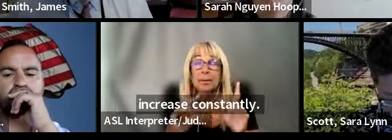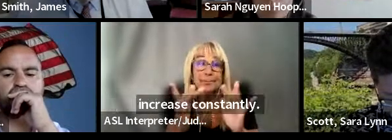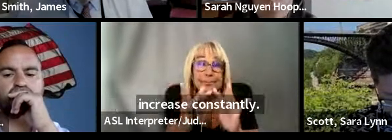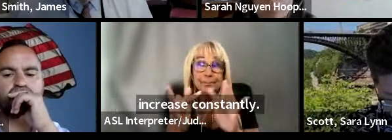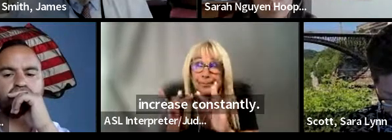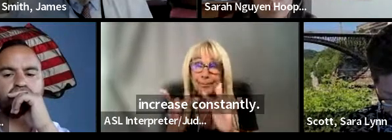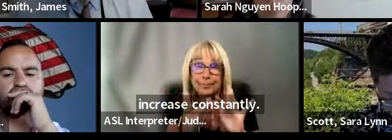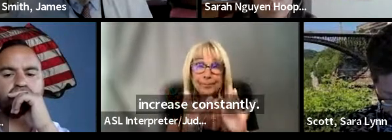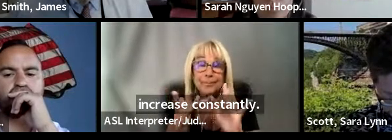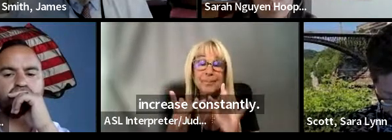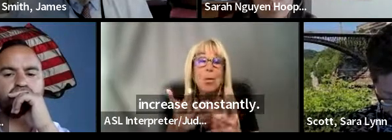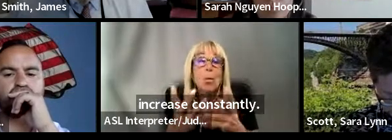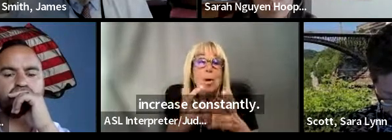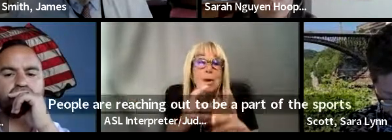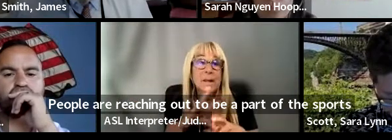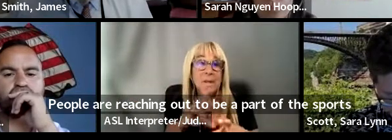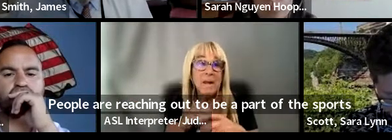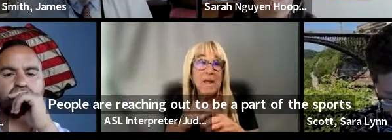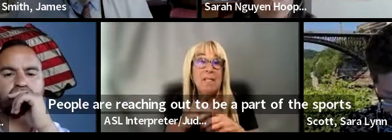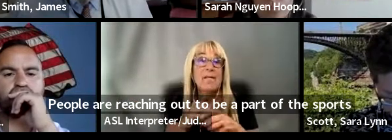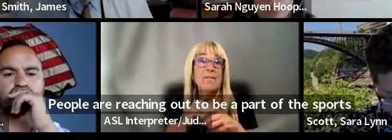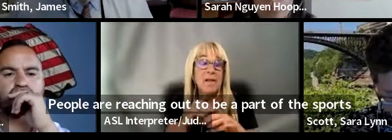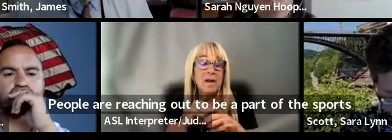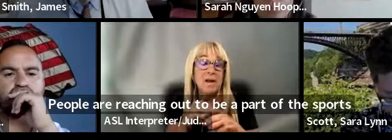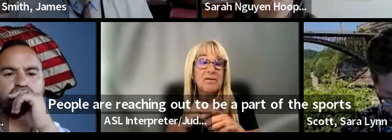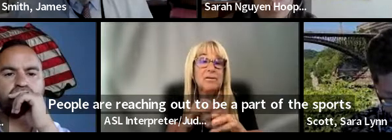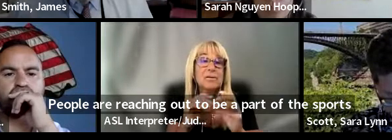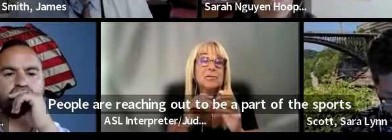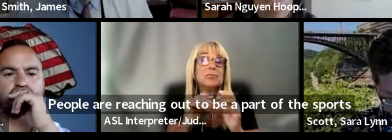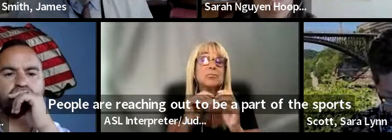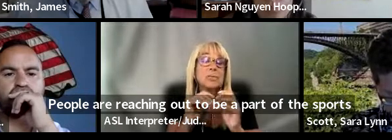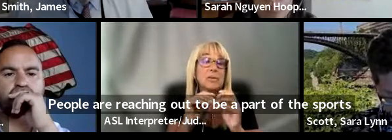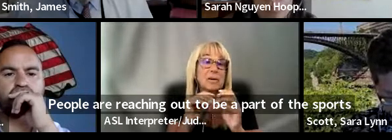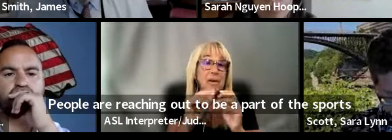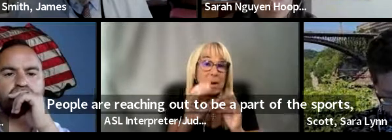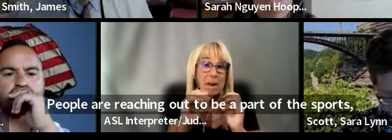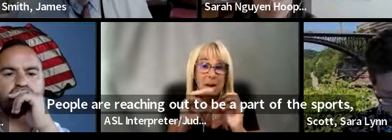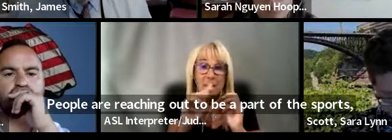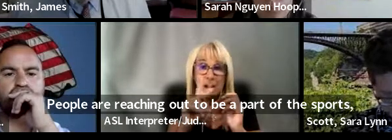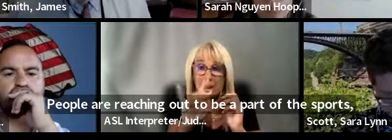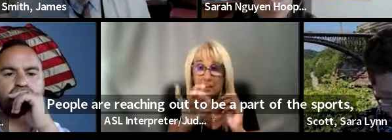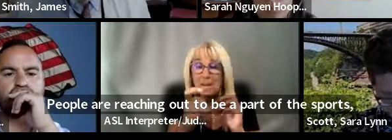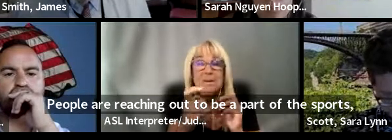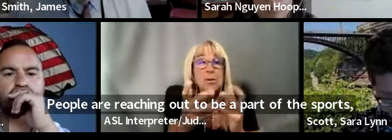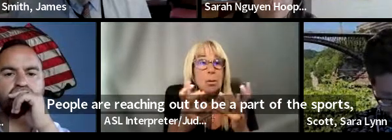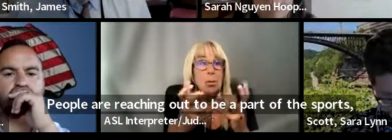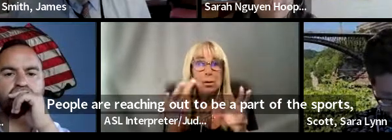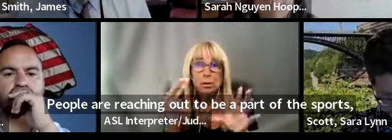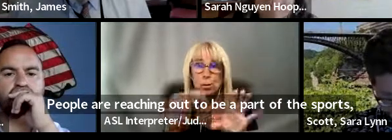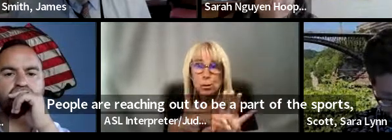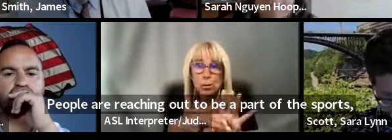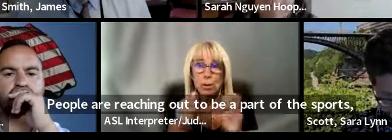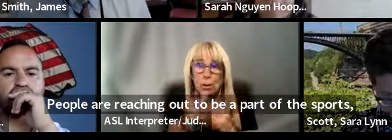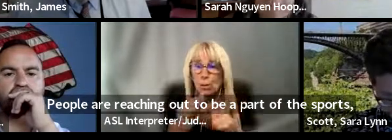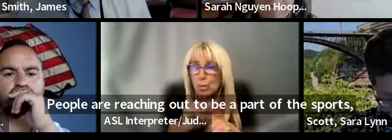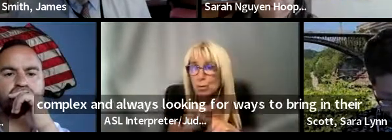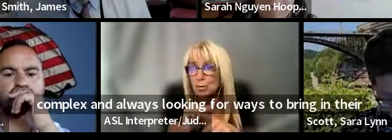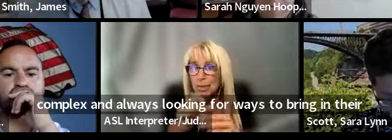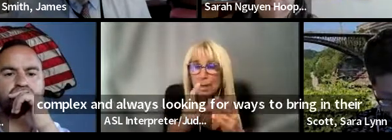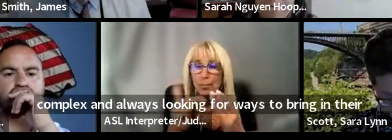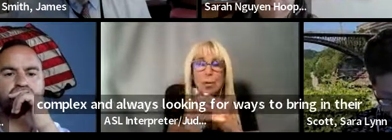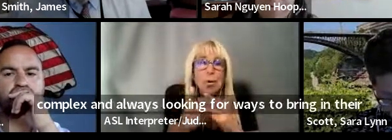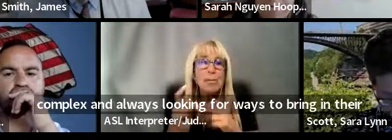of the sports complex and always looking for ways to bring in their training programs, tennis coming